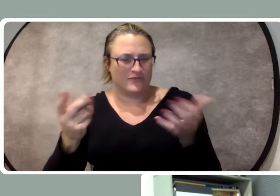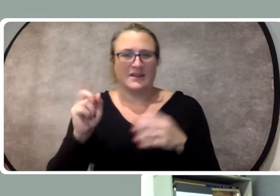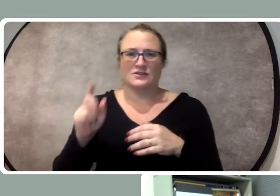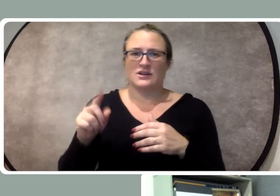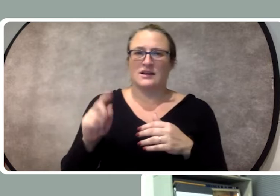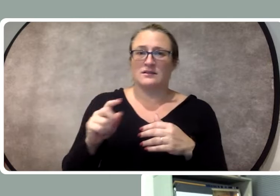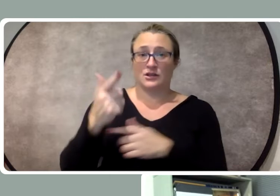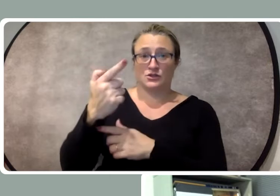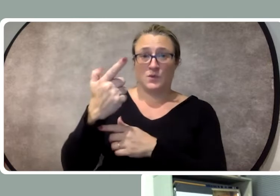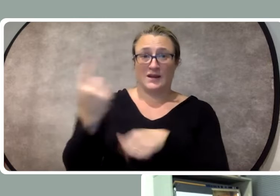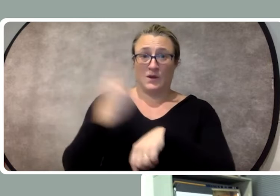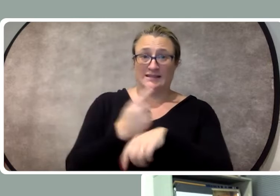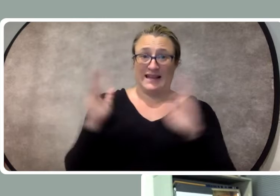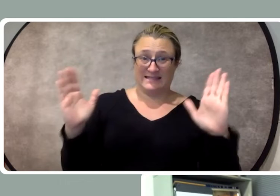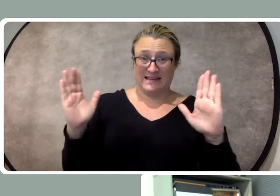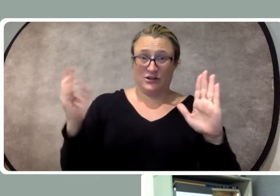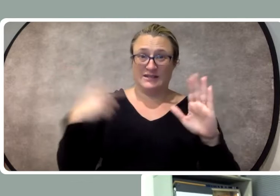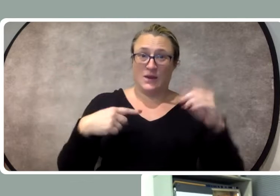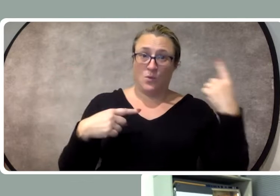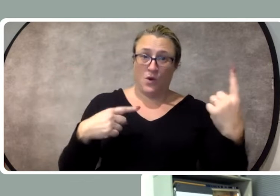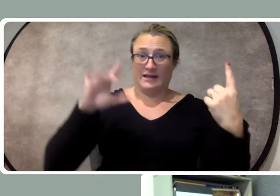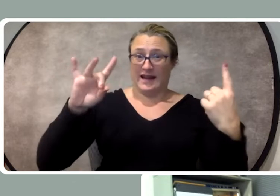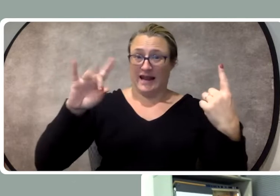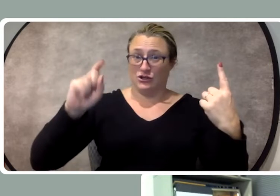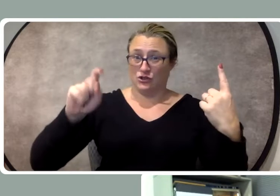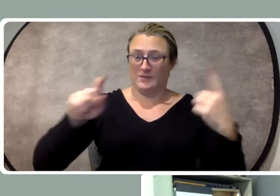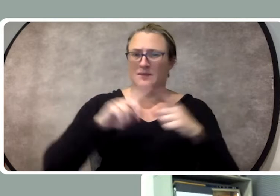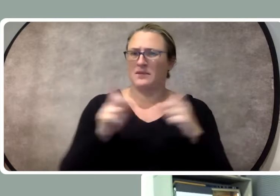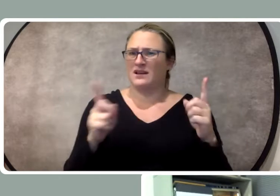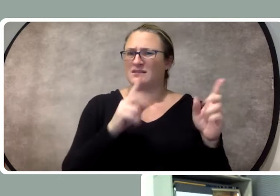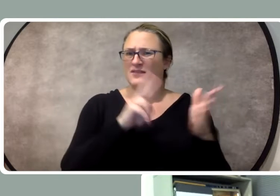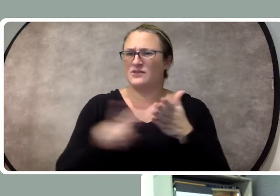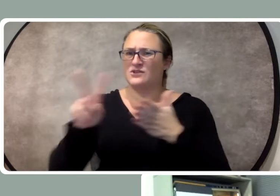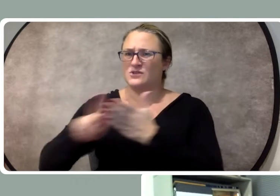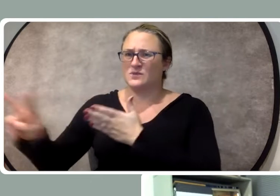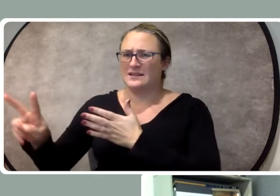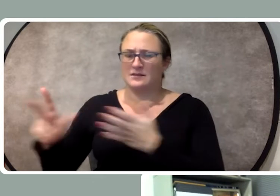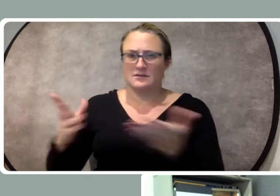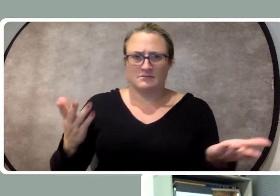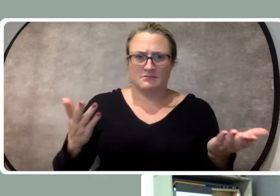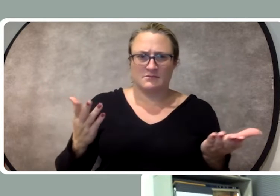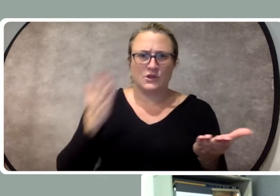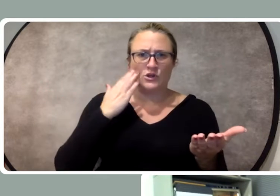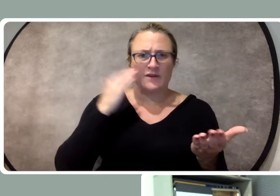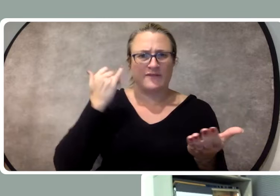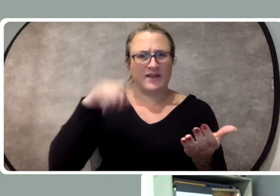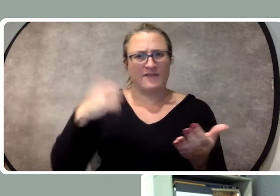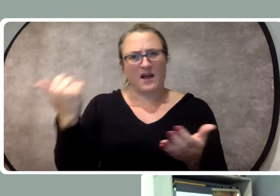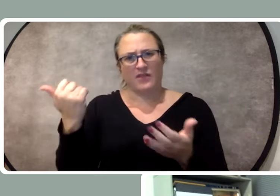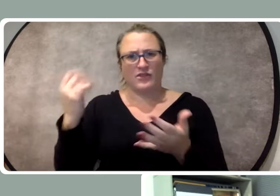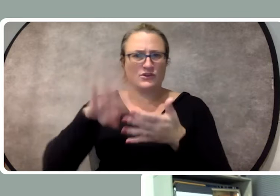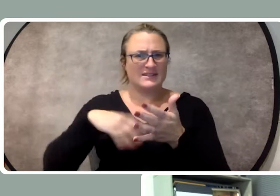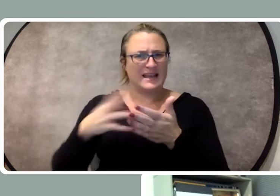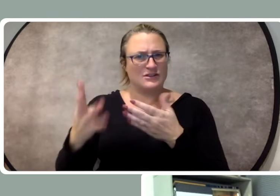of a 21-day cycle. Do you know if there is data supporting other schedules for administration?